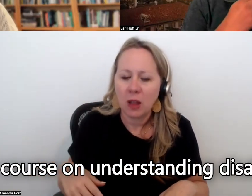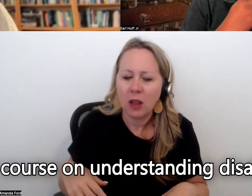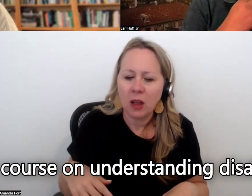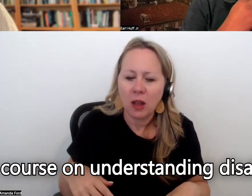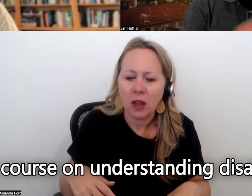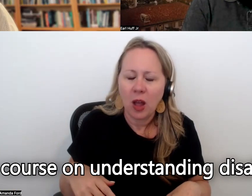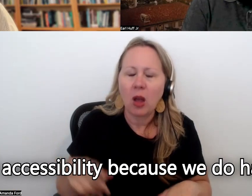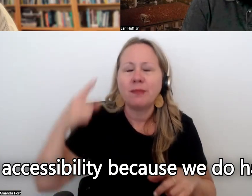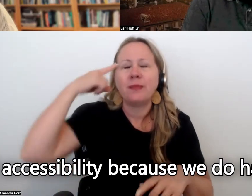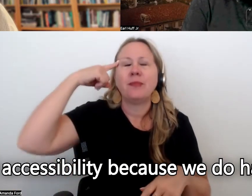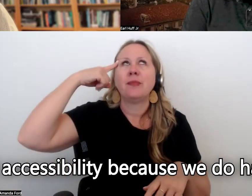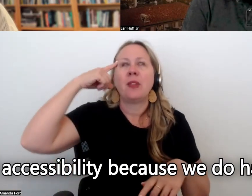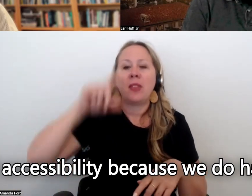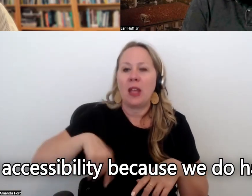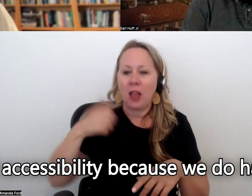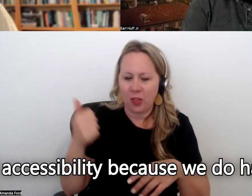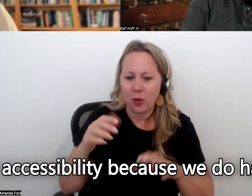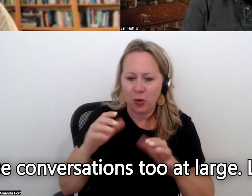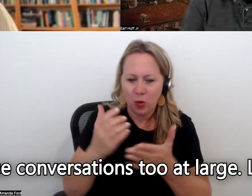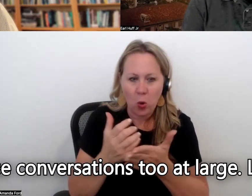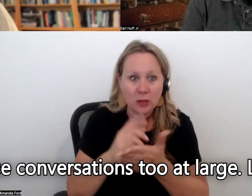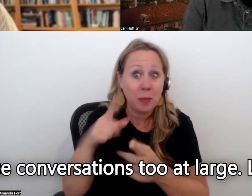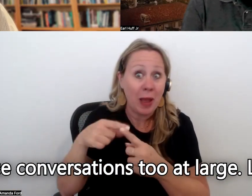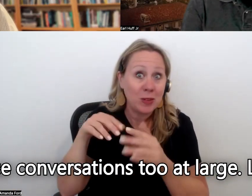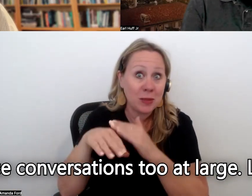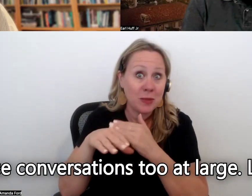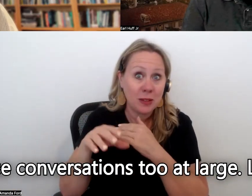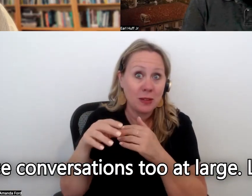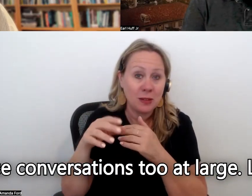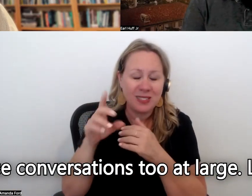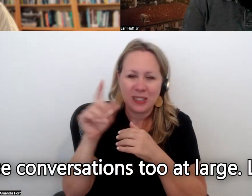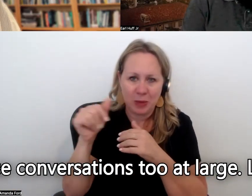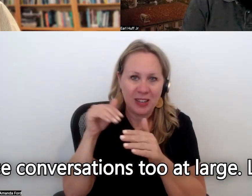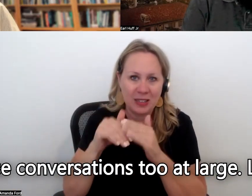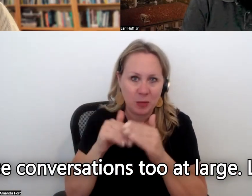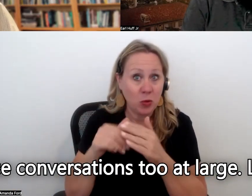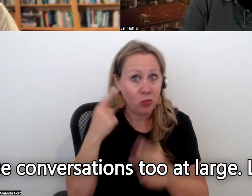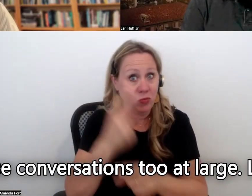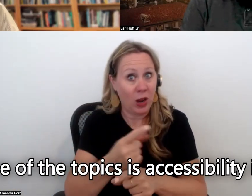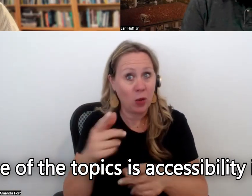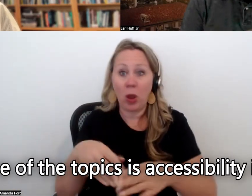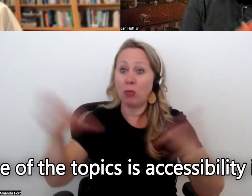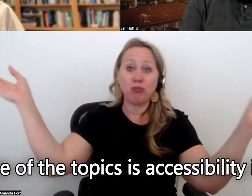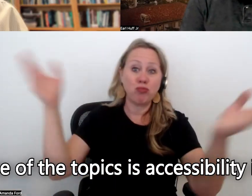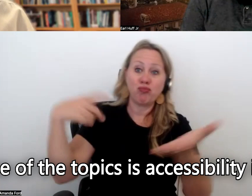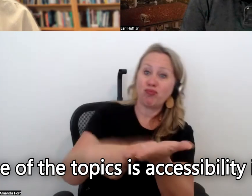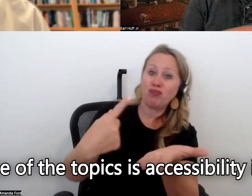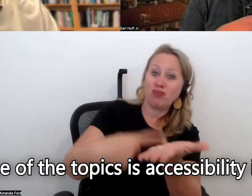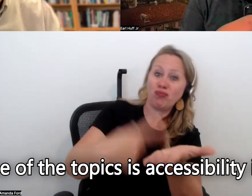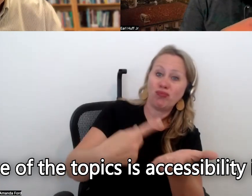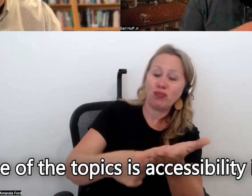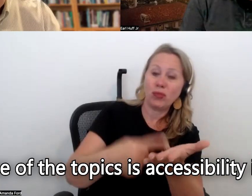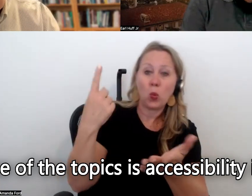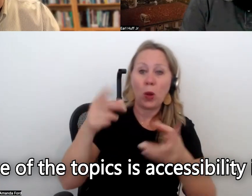course on understanding disability and accessibility, because we do have those conversations too at large. Like one of the topics is accessibility